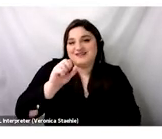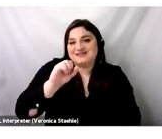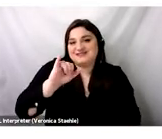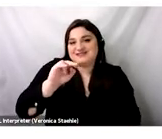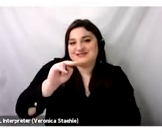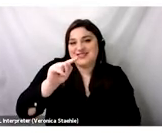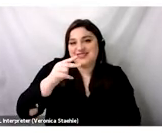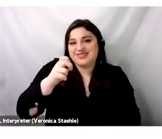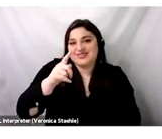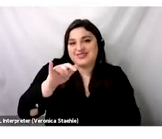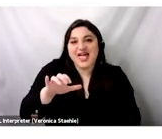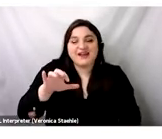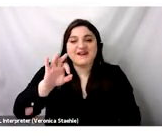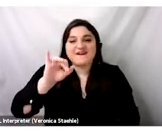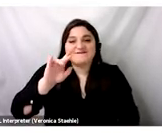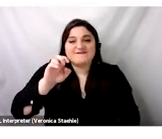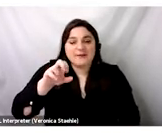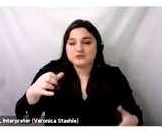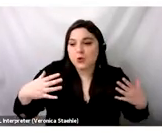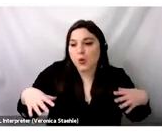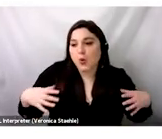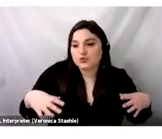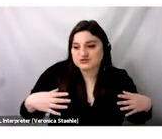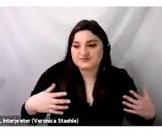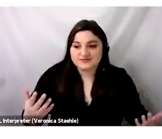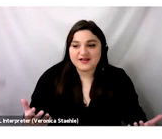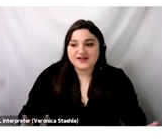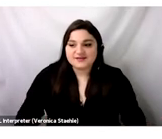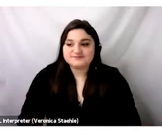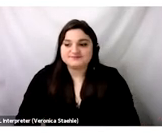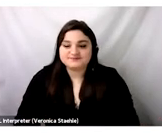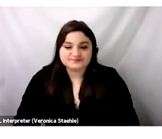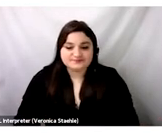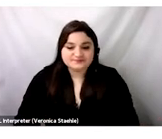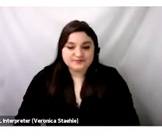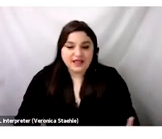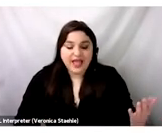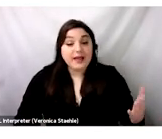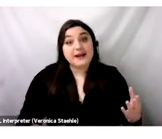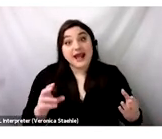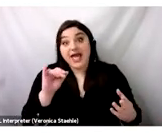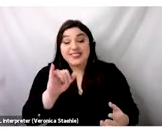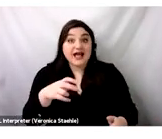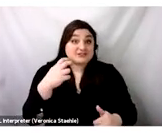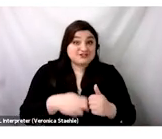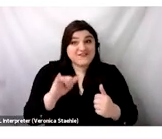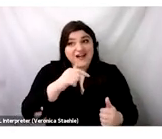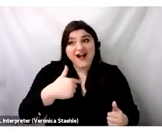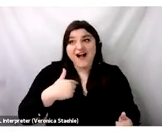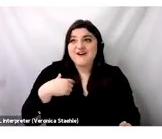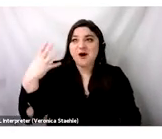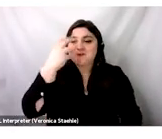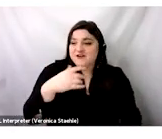important to understand. What am I gonna do? I have a fabulous like glitter disco dress. Like, are you telling me not to wear